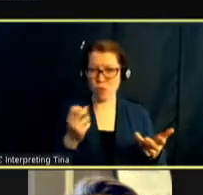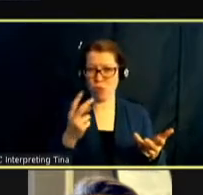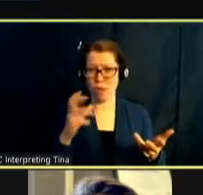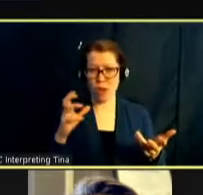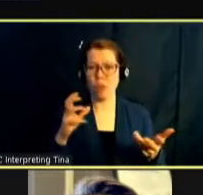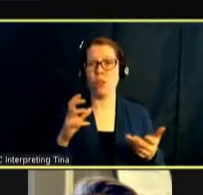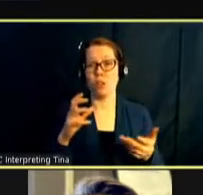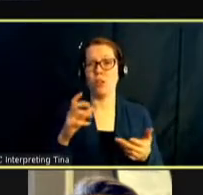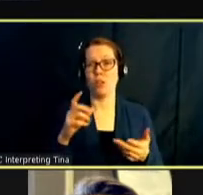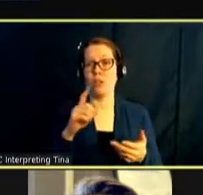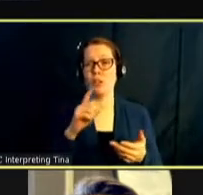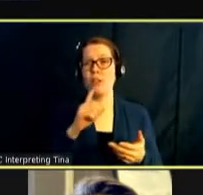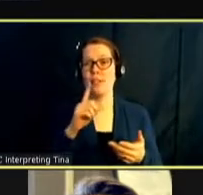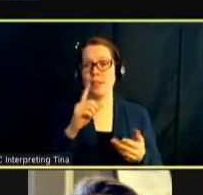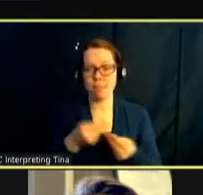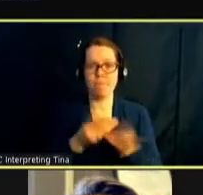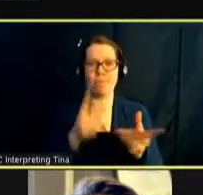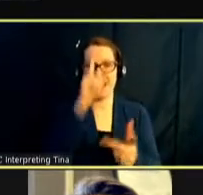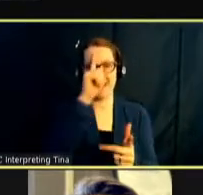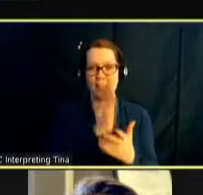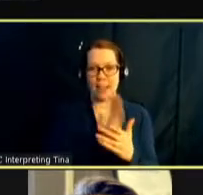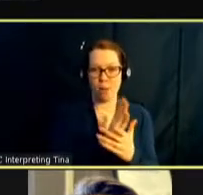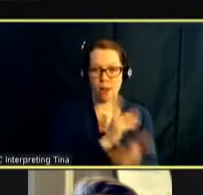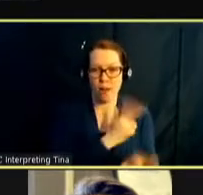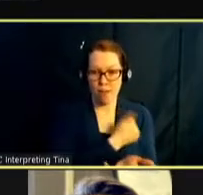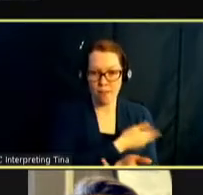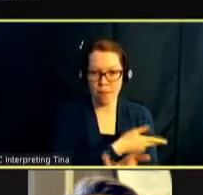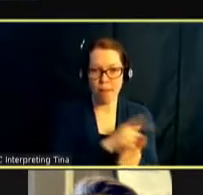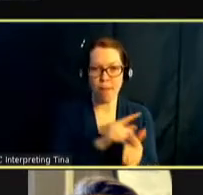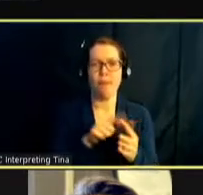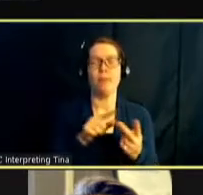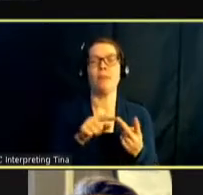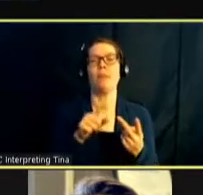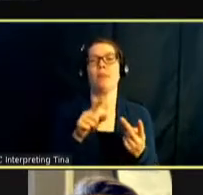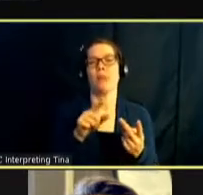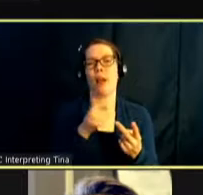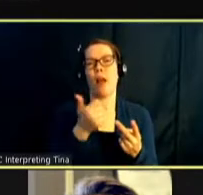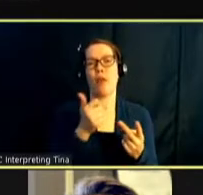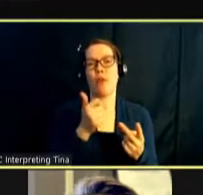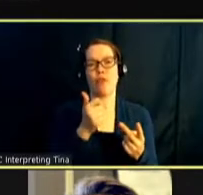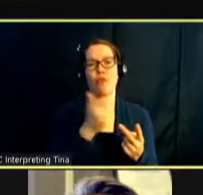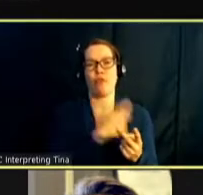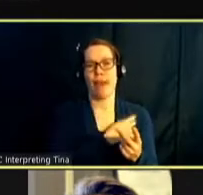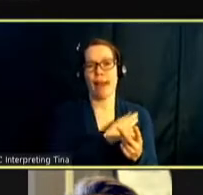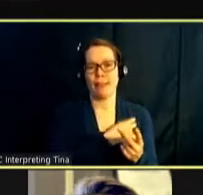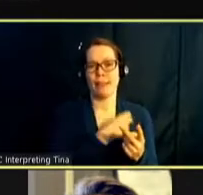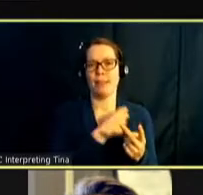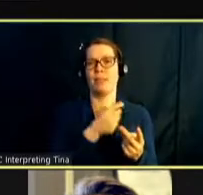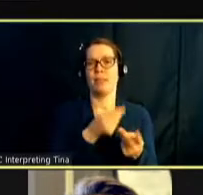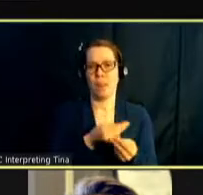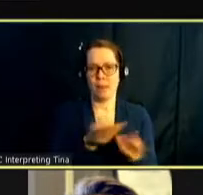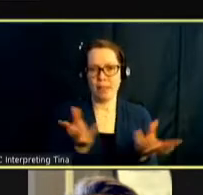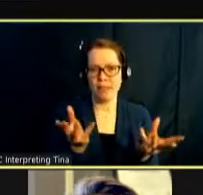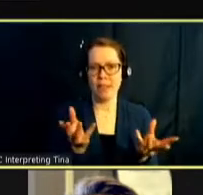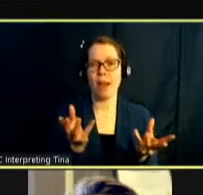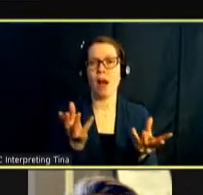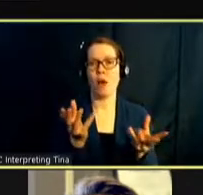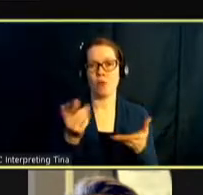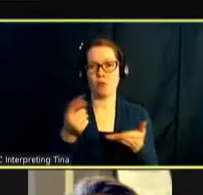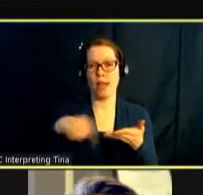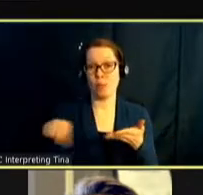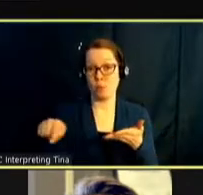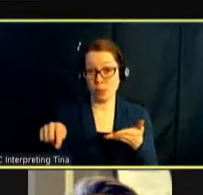like the psychiatric hospital. There are other doses that are going to be given out next